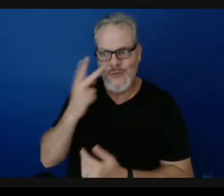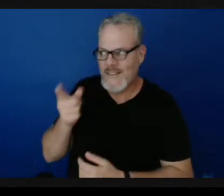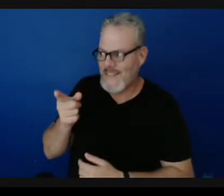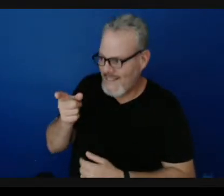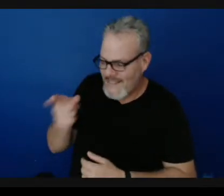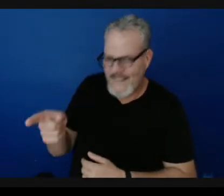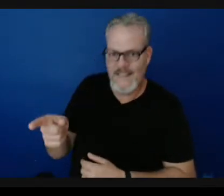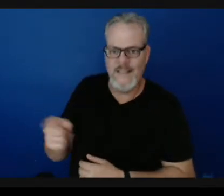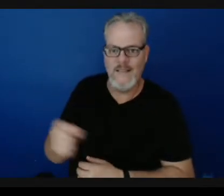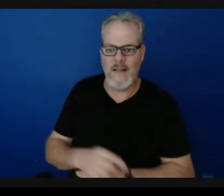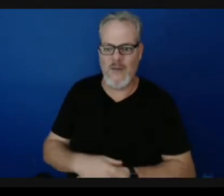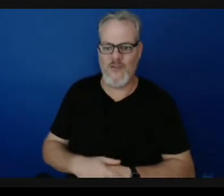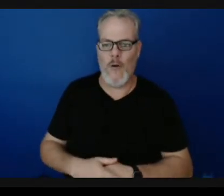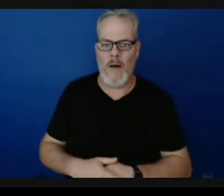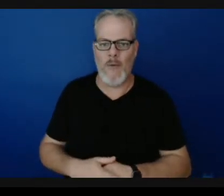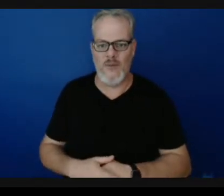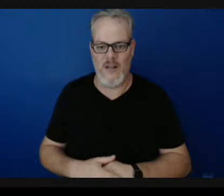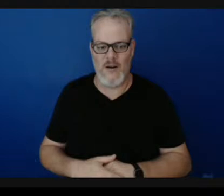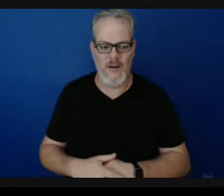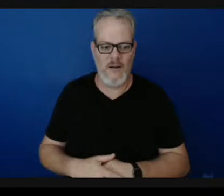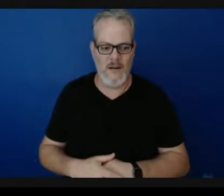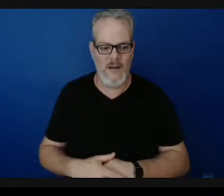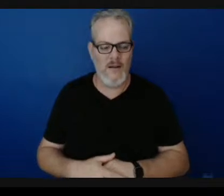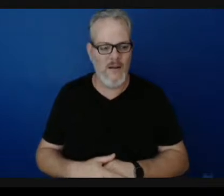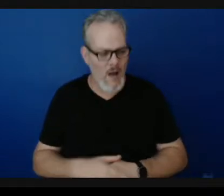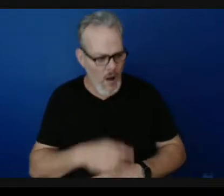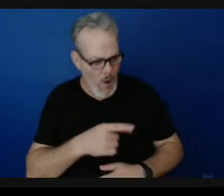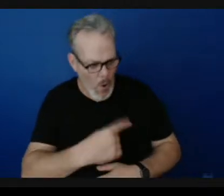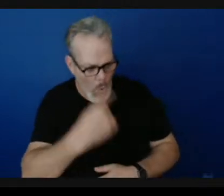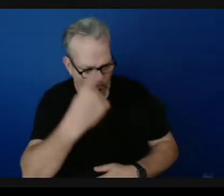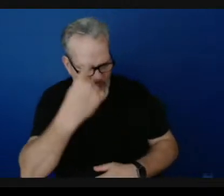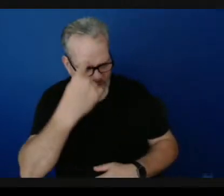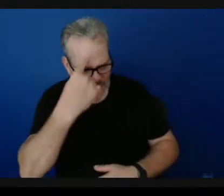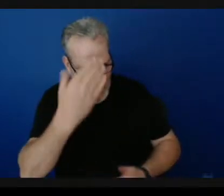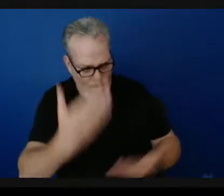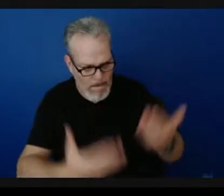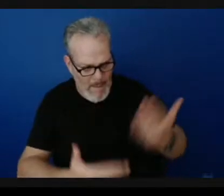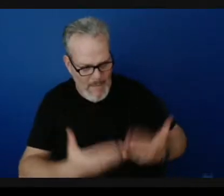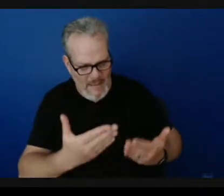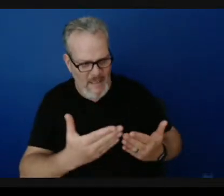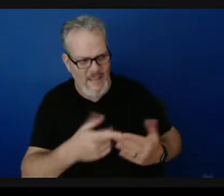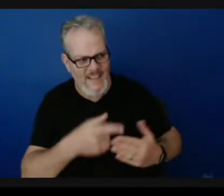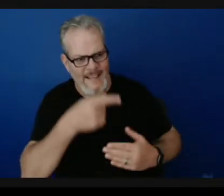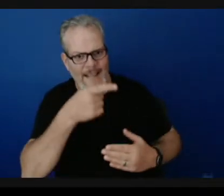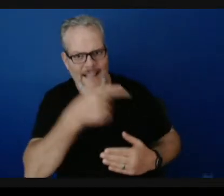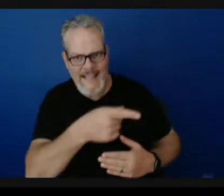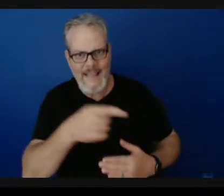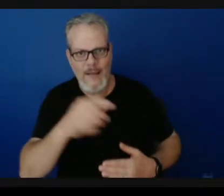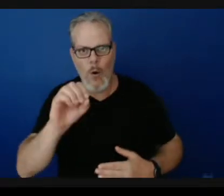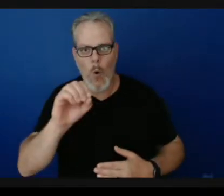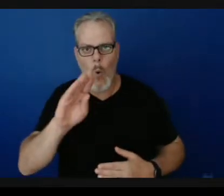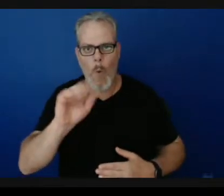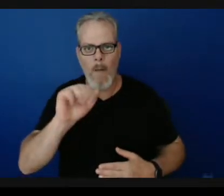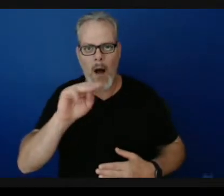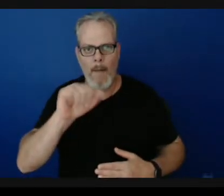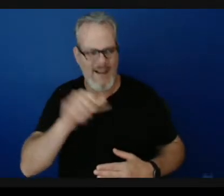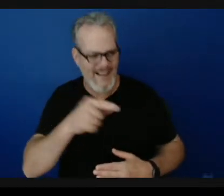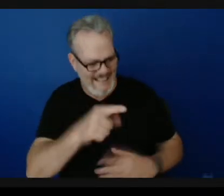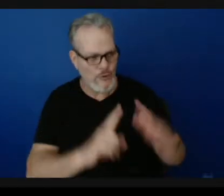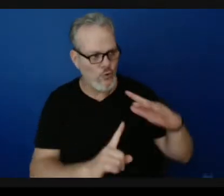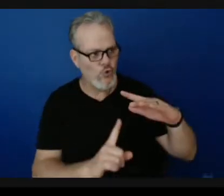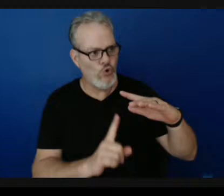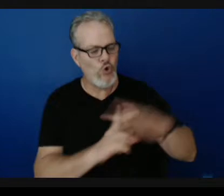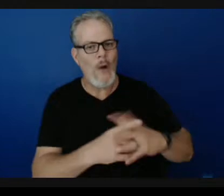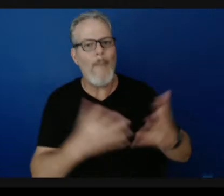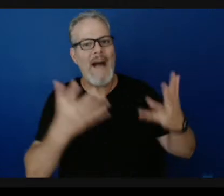my timing is, and that timing on that, I think it might have been except for him too, because I think he showed up after it had paused. Right.